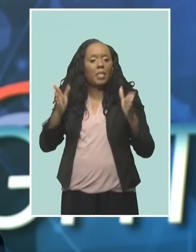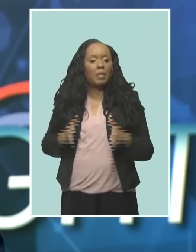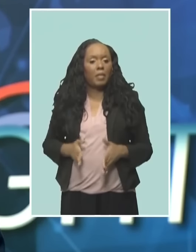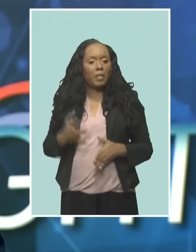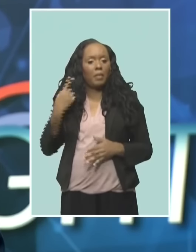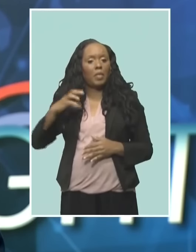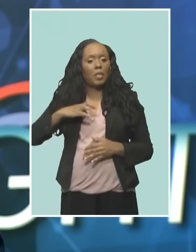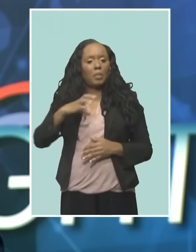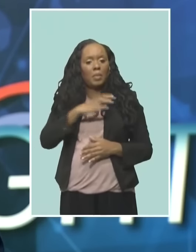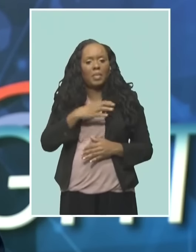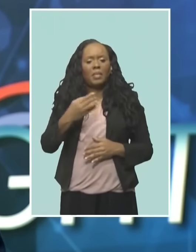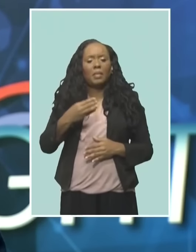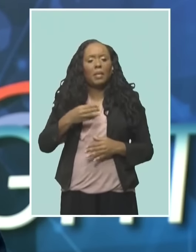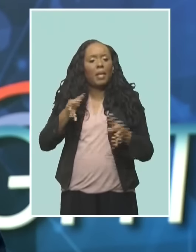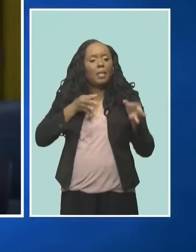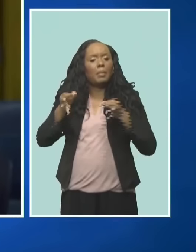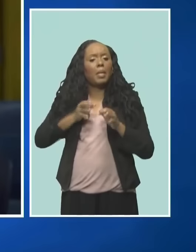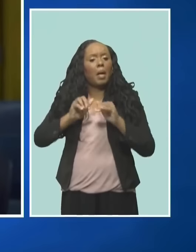the parish.